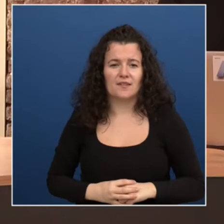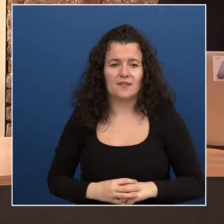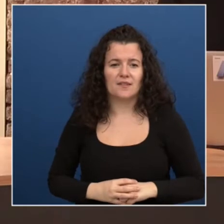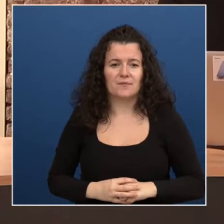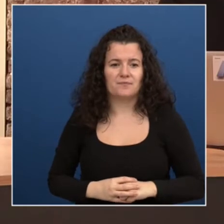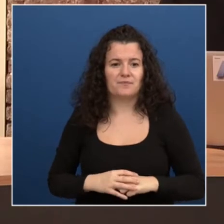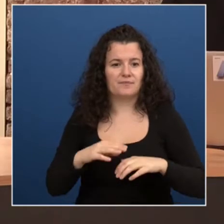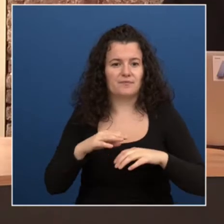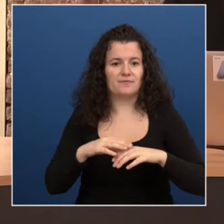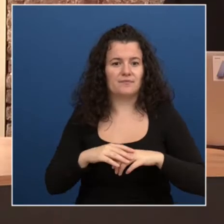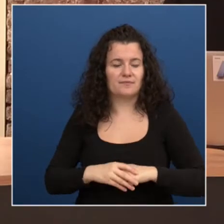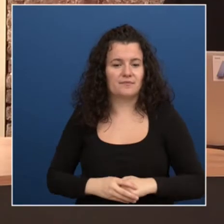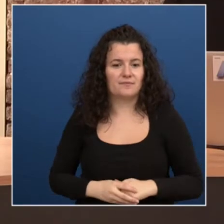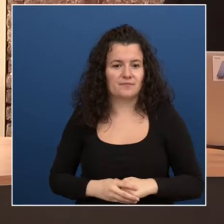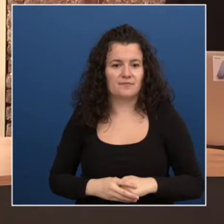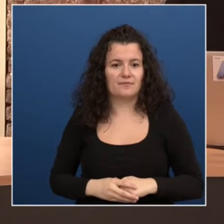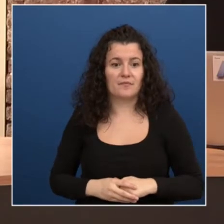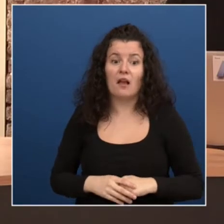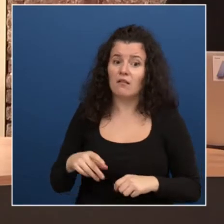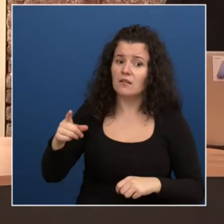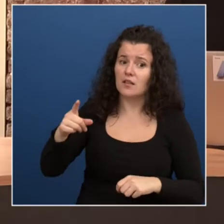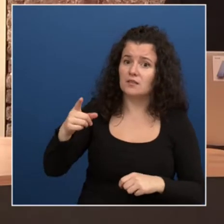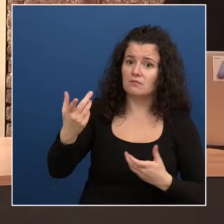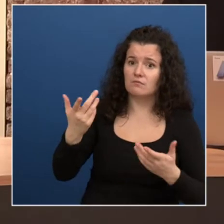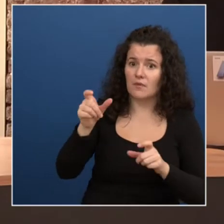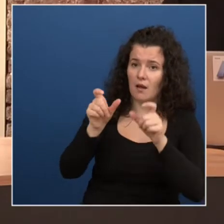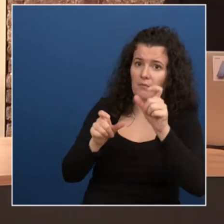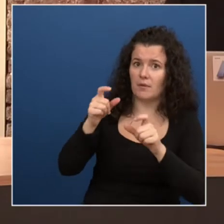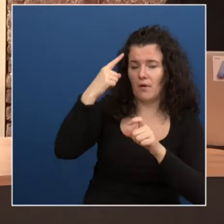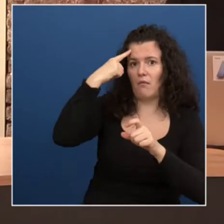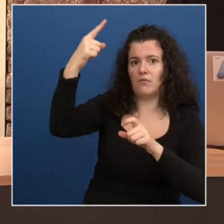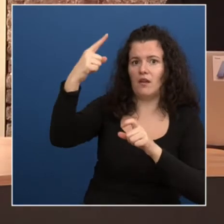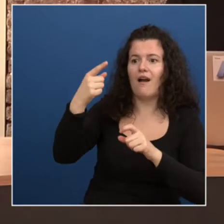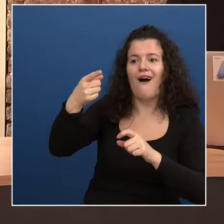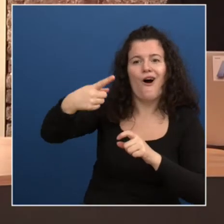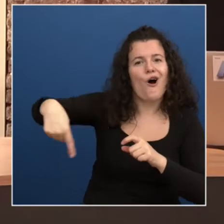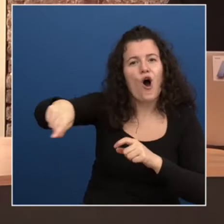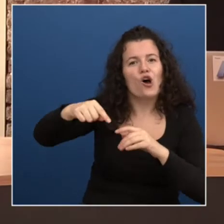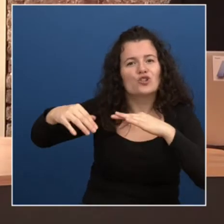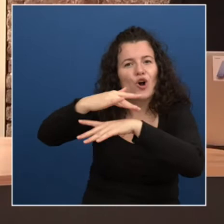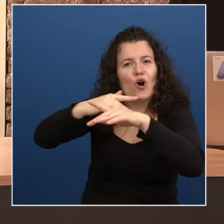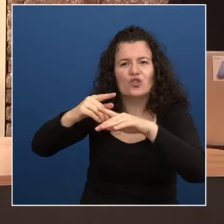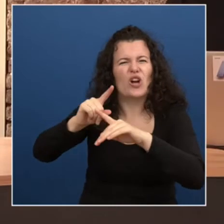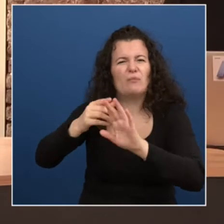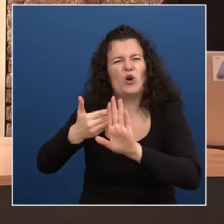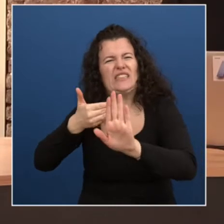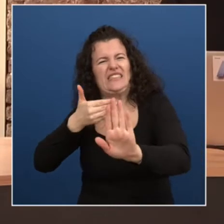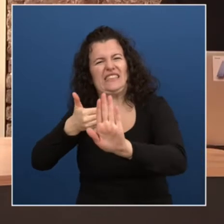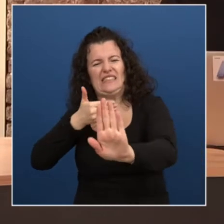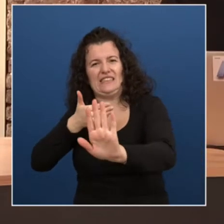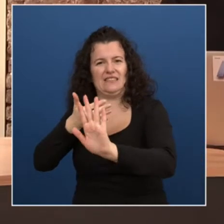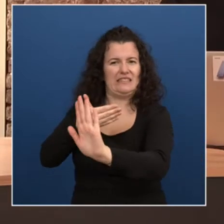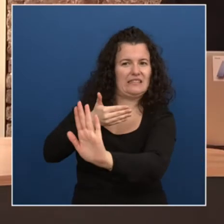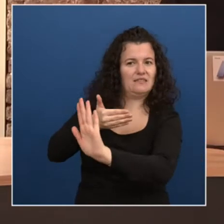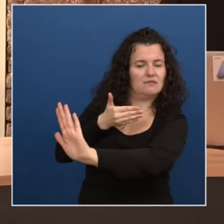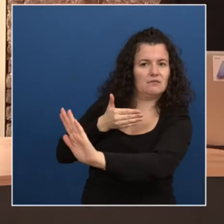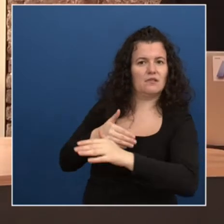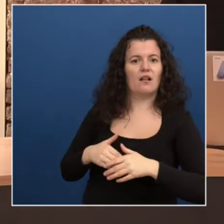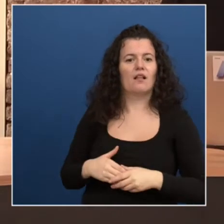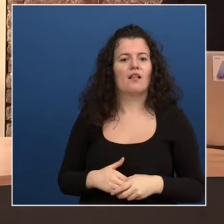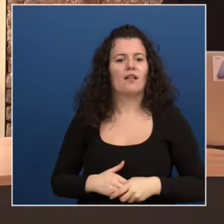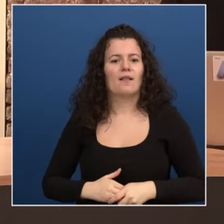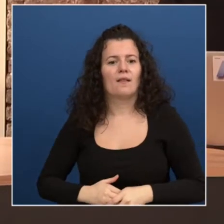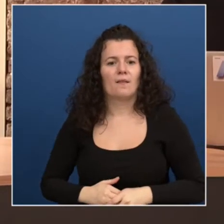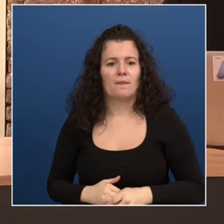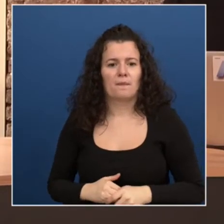ago, I am in that group for years already, pretty close to where I live, in Bruges. And I have sometimes people